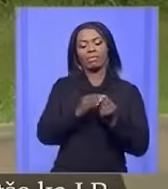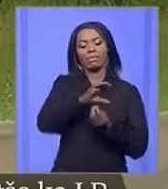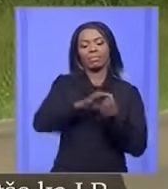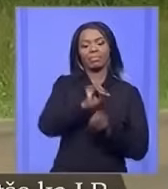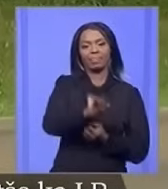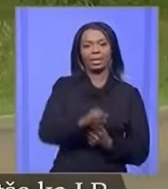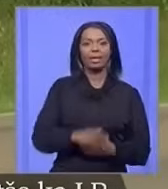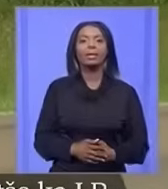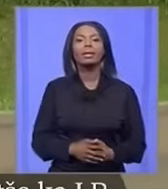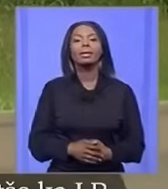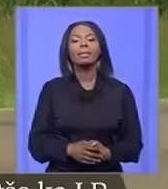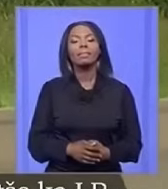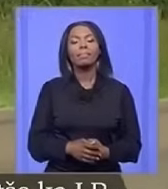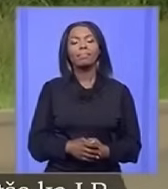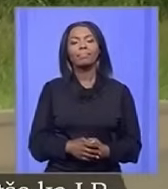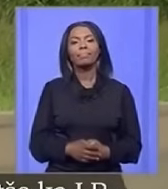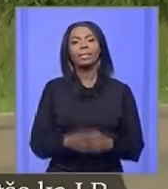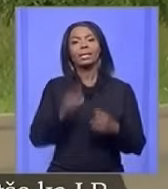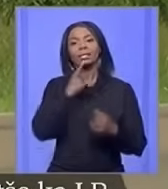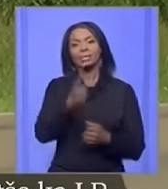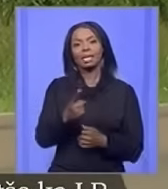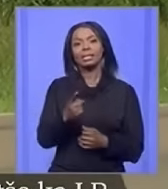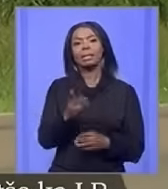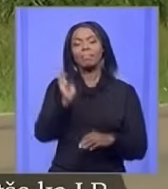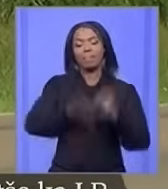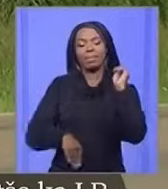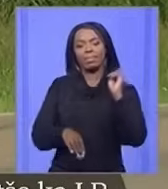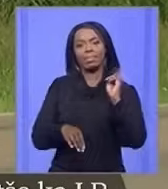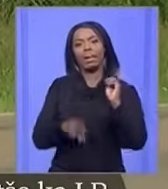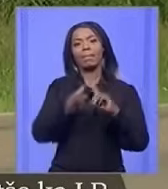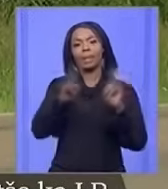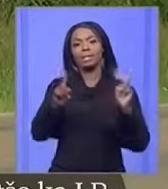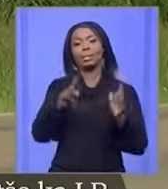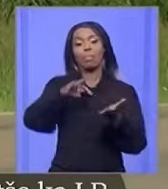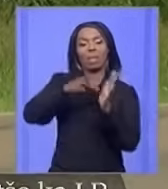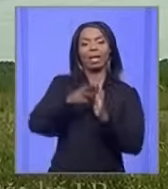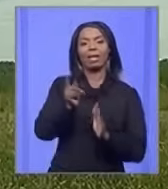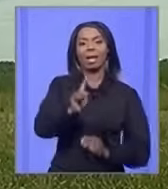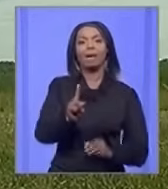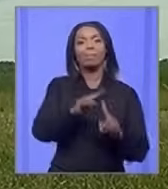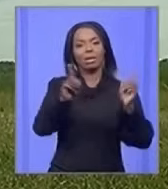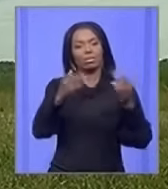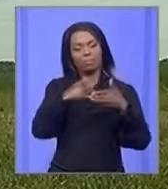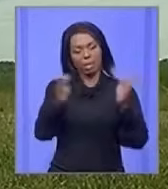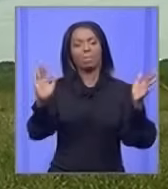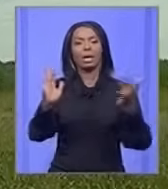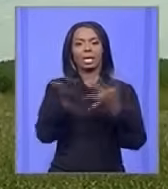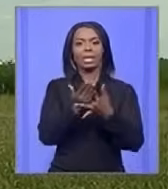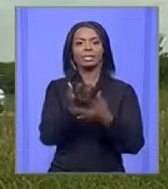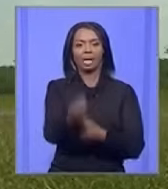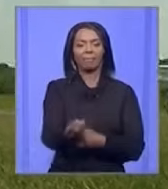e re molato wa polao e se ka maikemišetšo o butswe malebana le kotsi ye. Na ke Koketšo